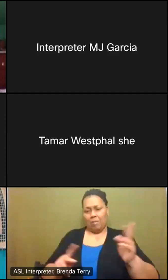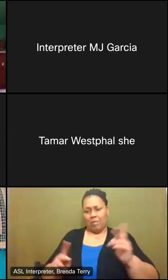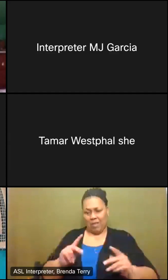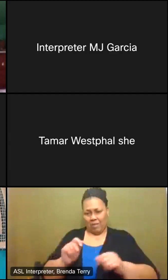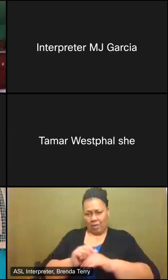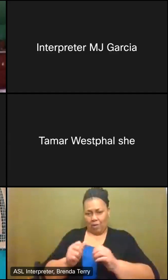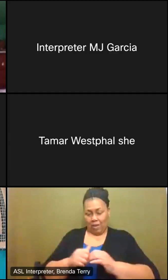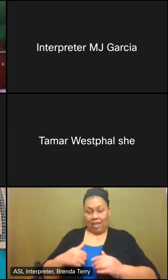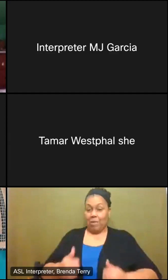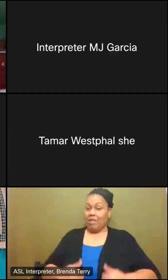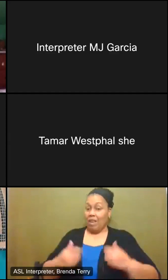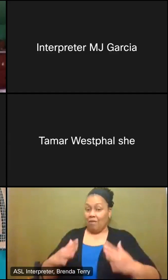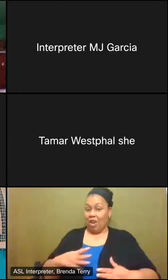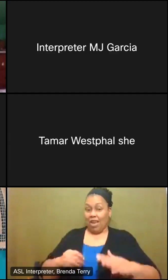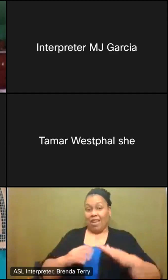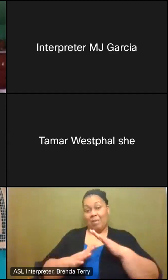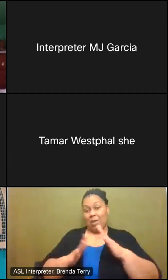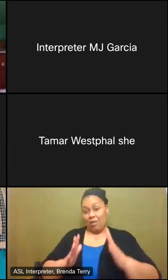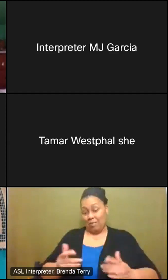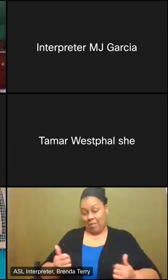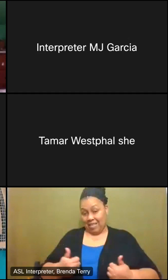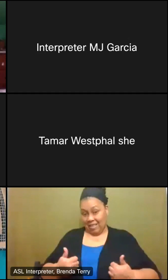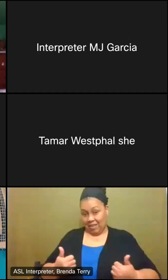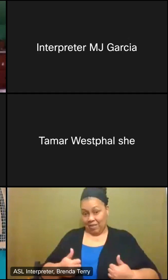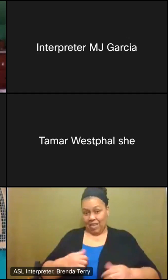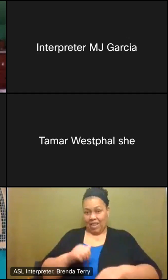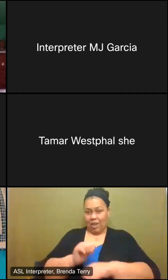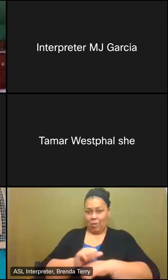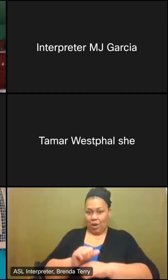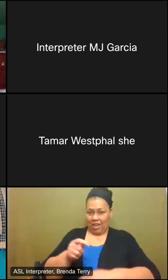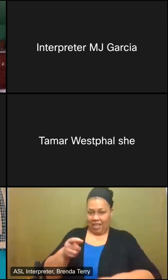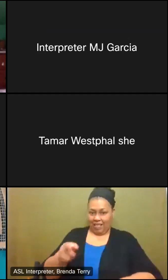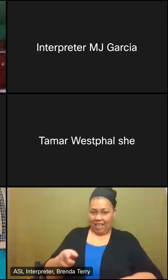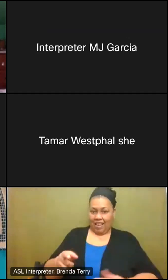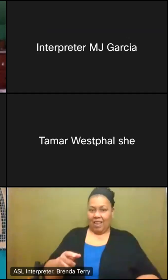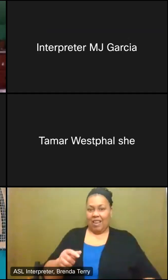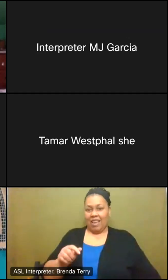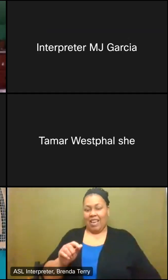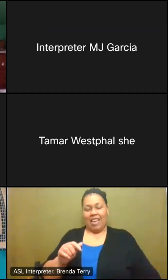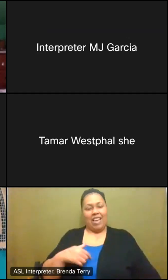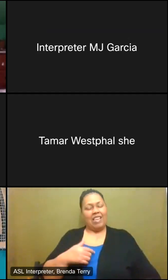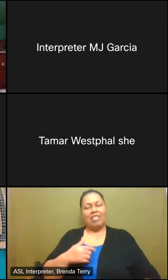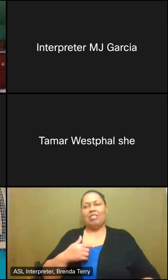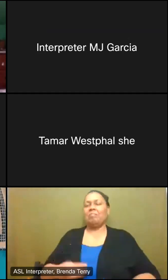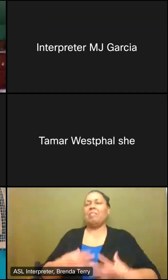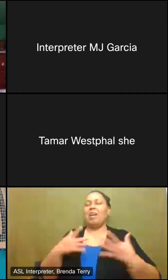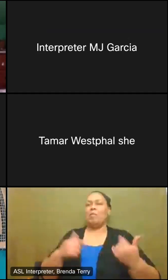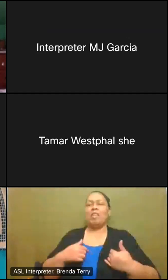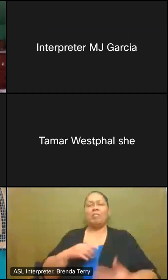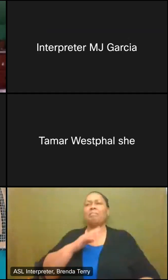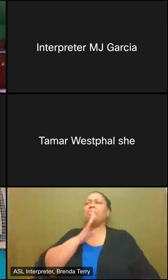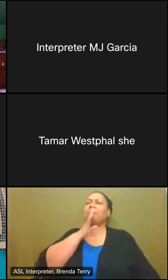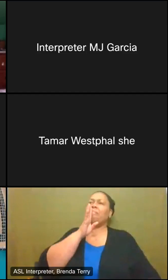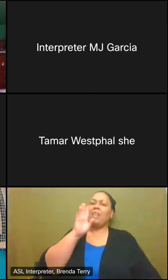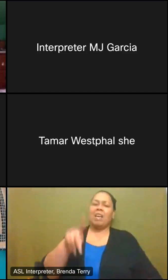I'm a survivor. And working at Enlace has just inspired me to raise my voice and take a stand to end intimate